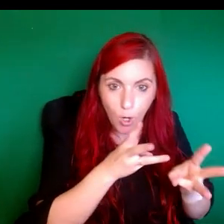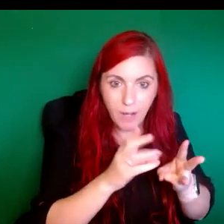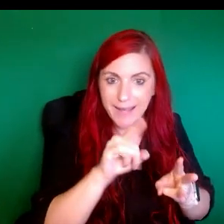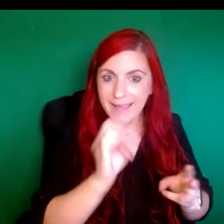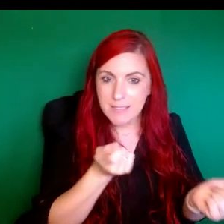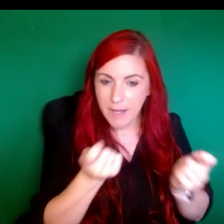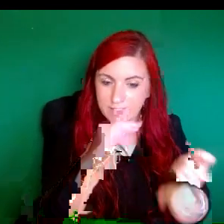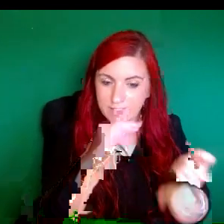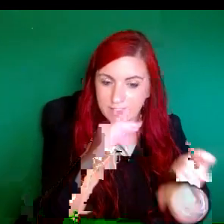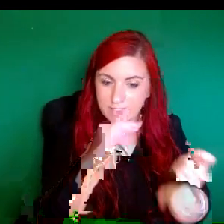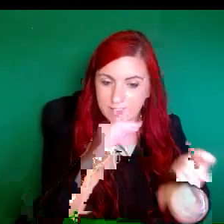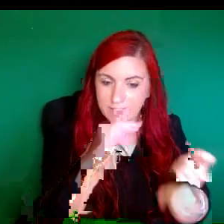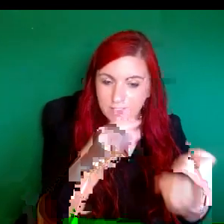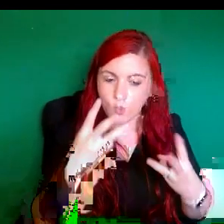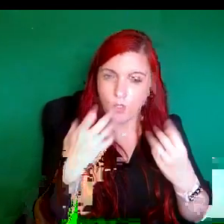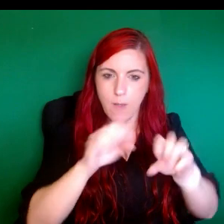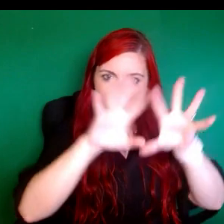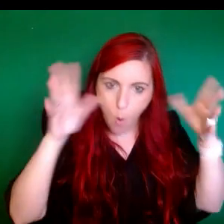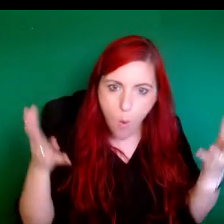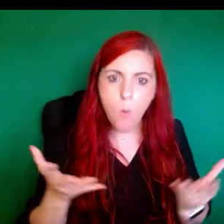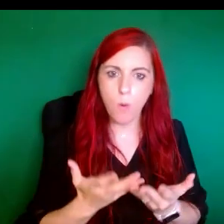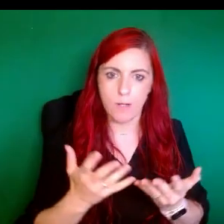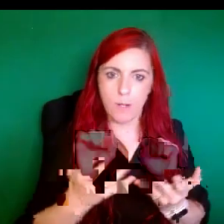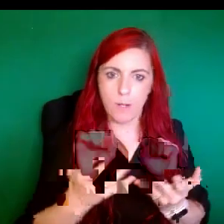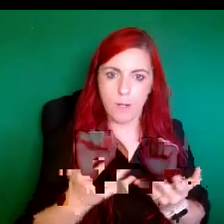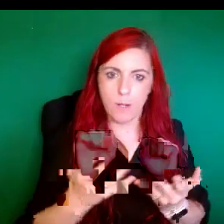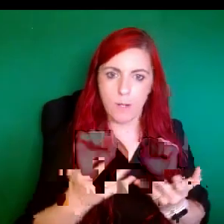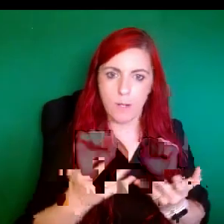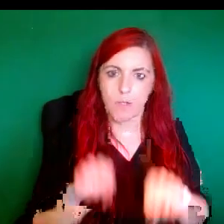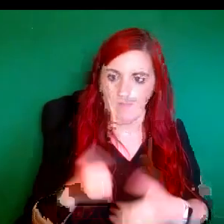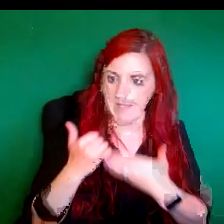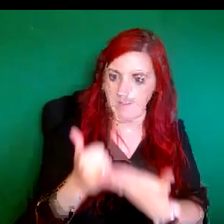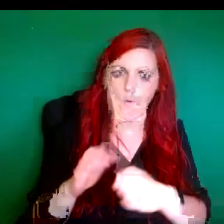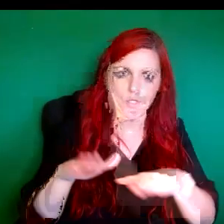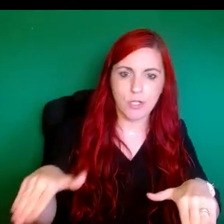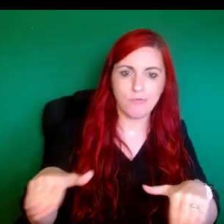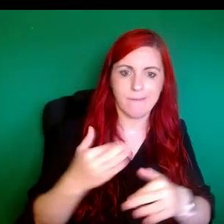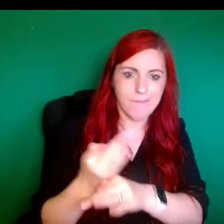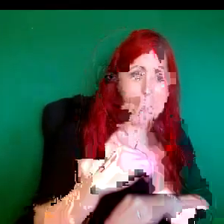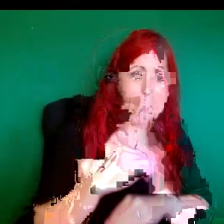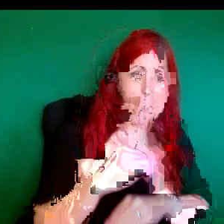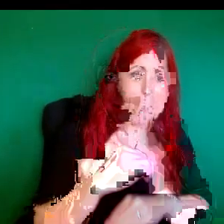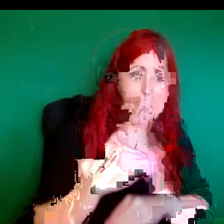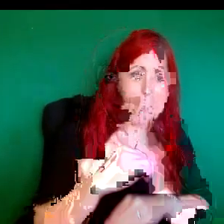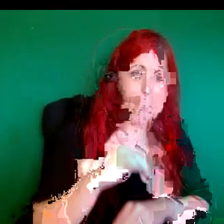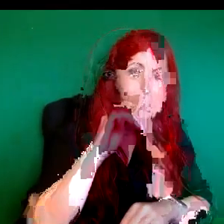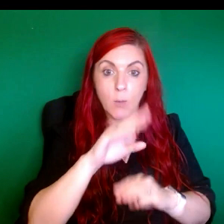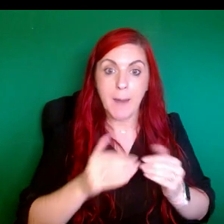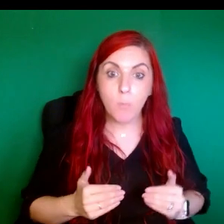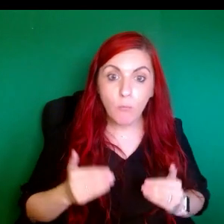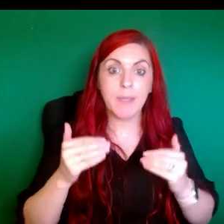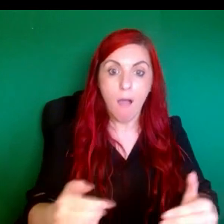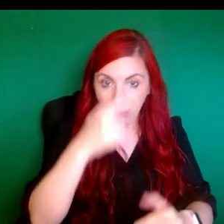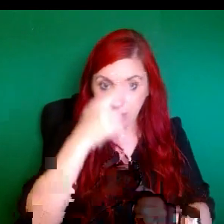plans, key working case systems, means that you have a whole system that supports families and